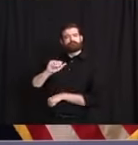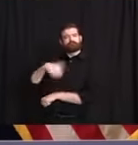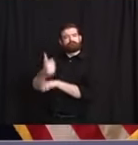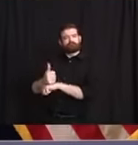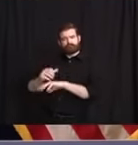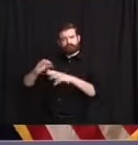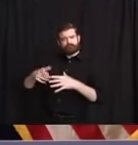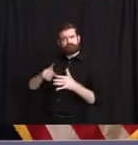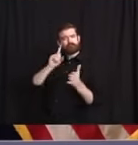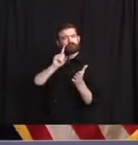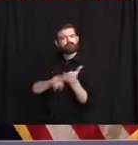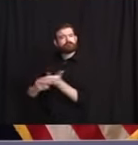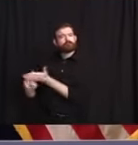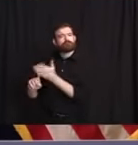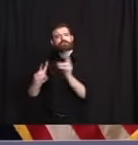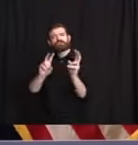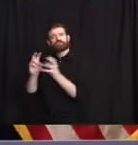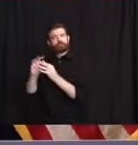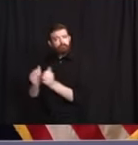coronavirus?